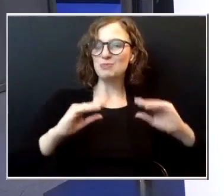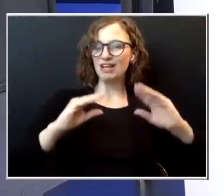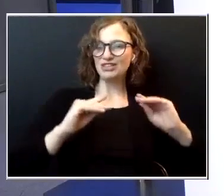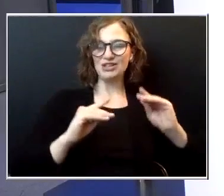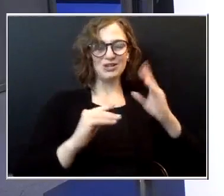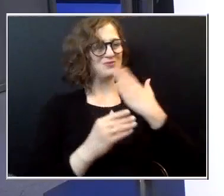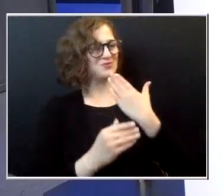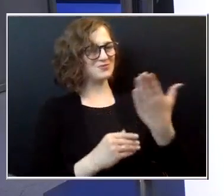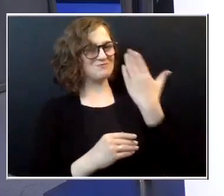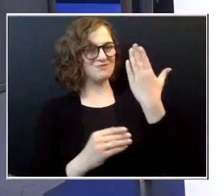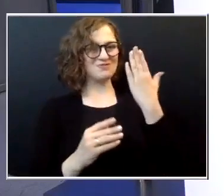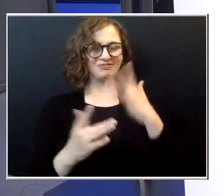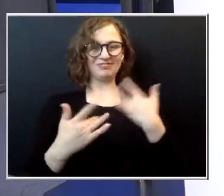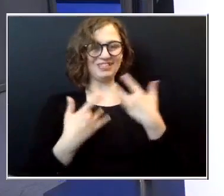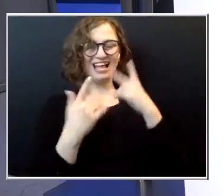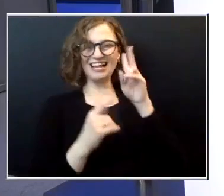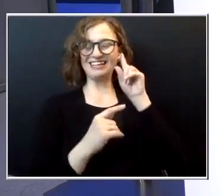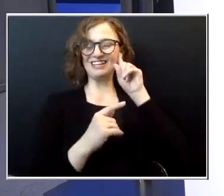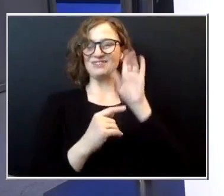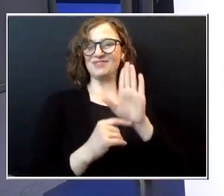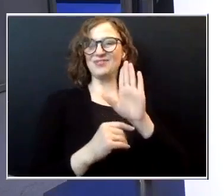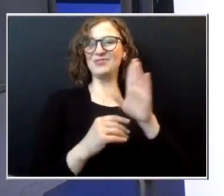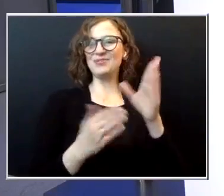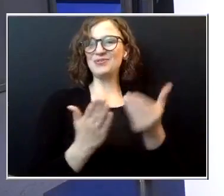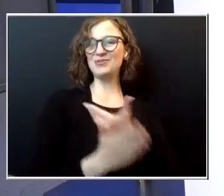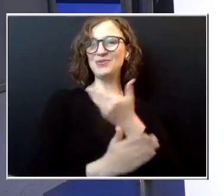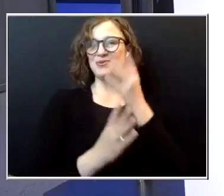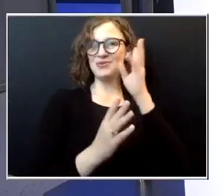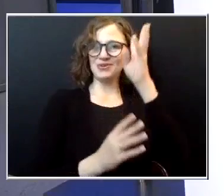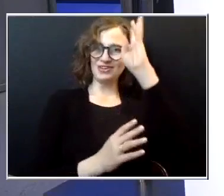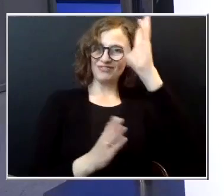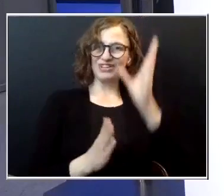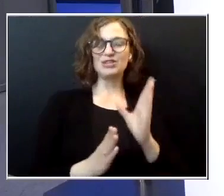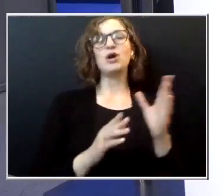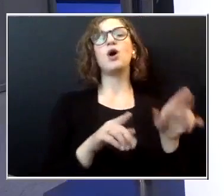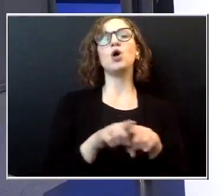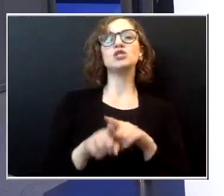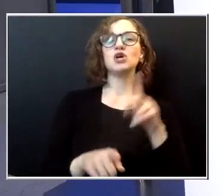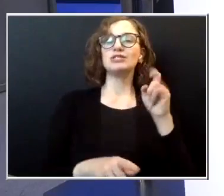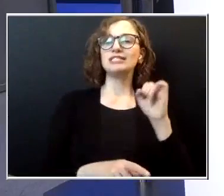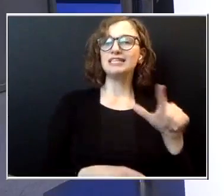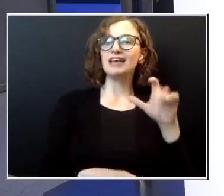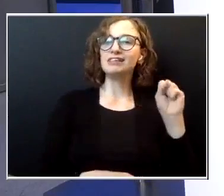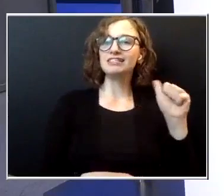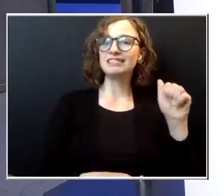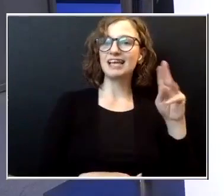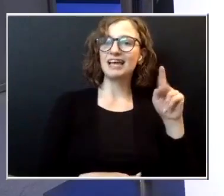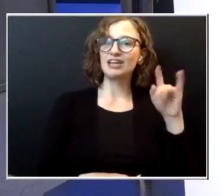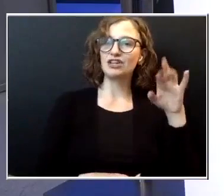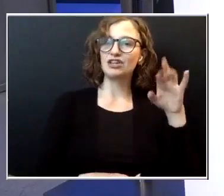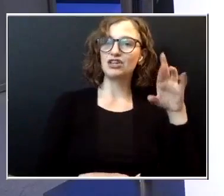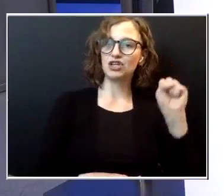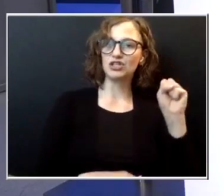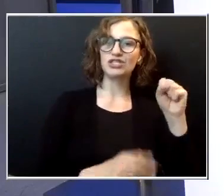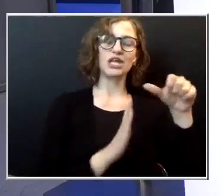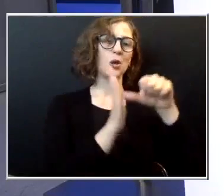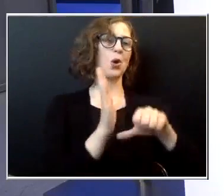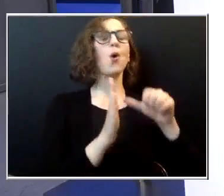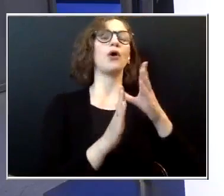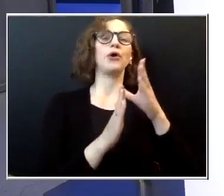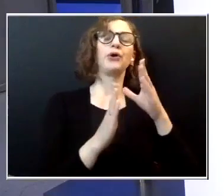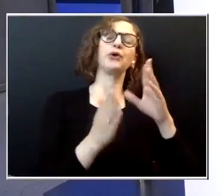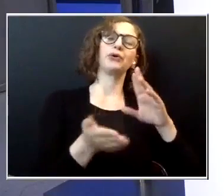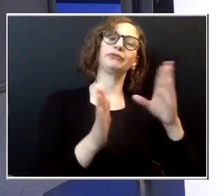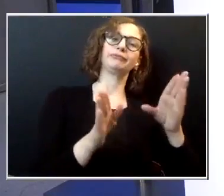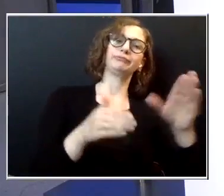venture. Thank you. We're also here with Teal Sanders, an OR nurse who can really help us understand kind of all the moving parts inside an operating